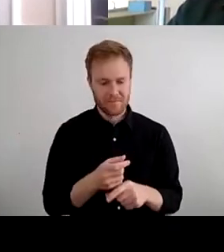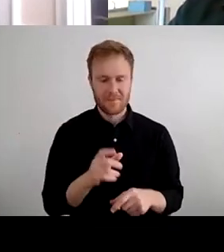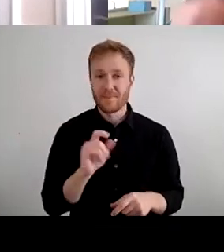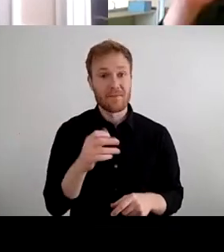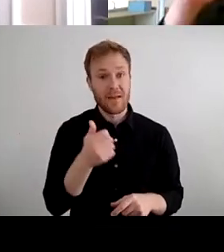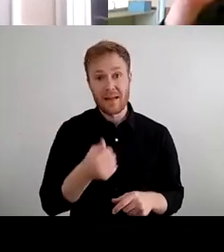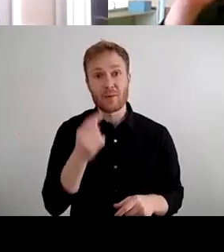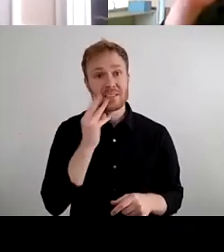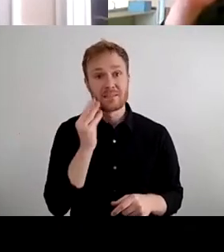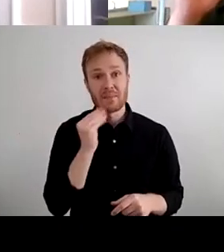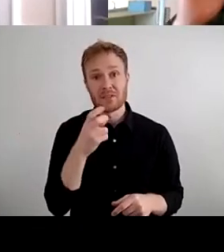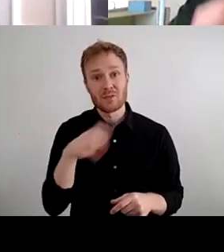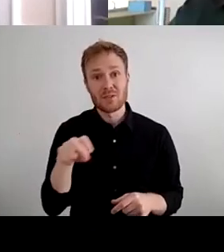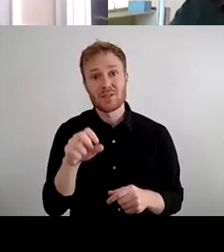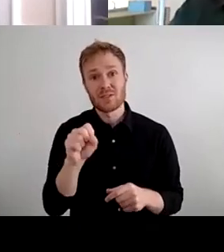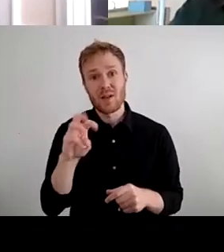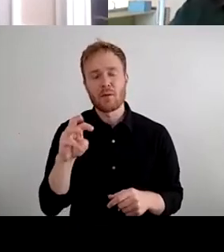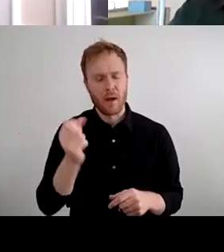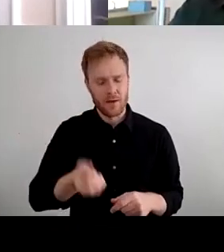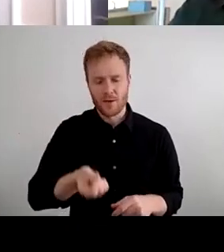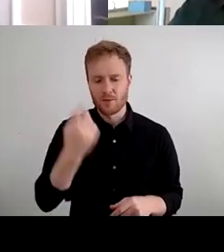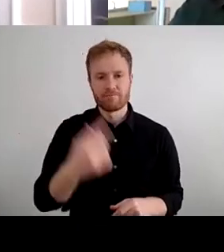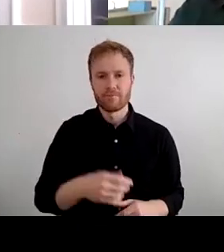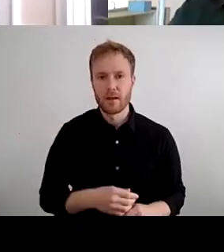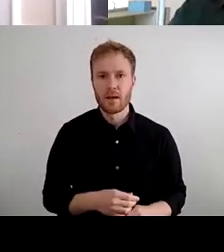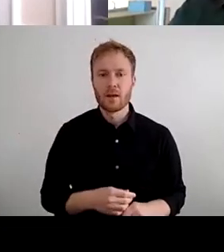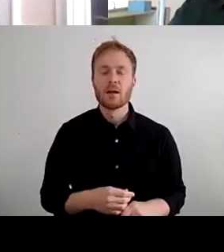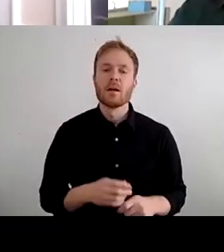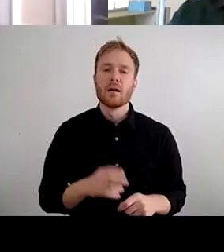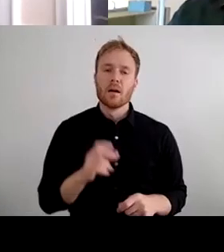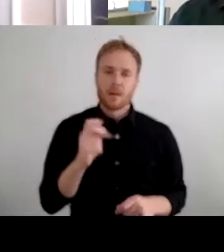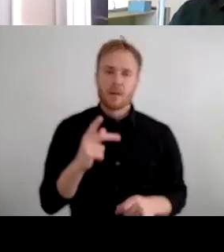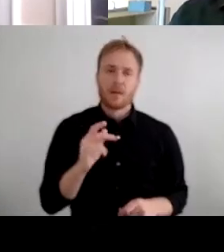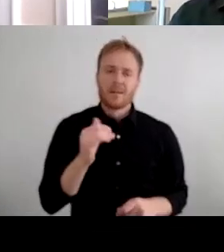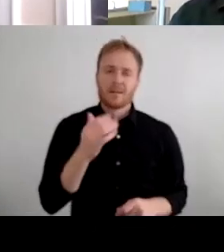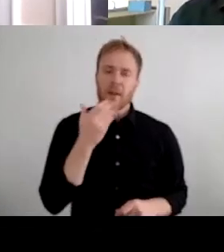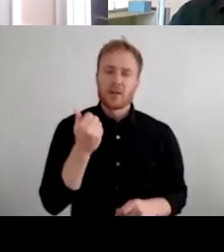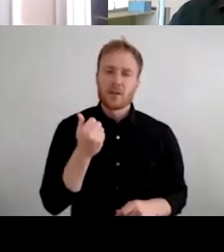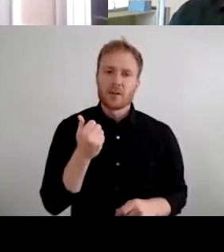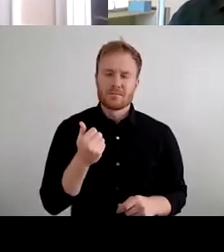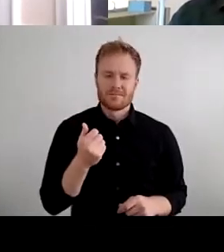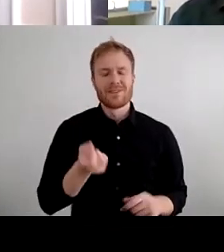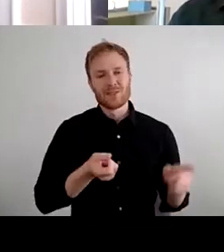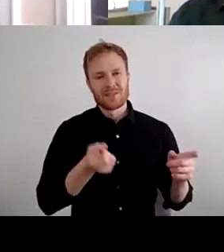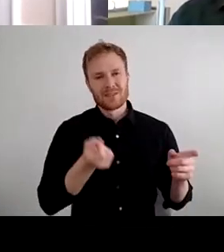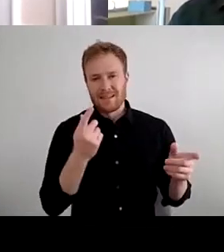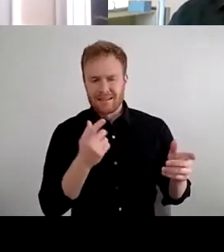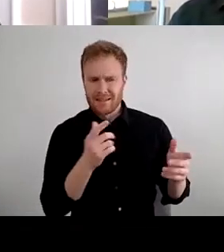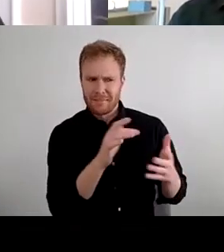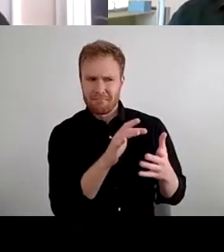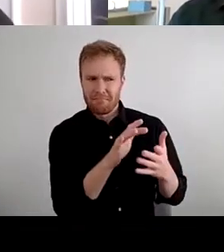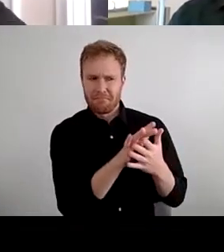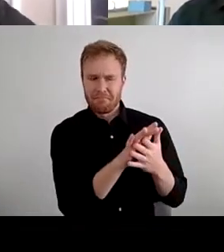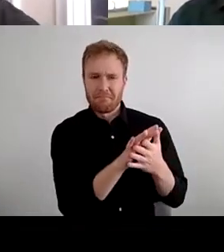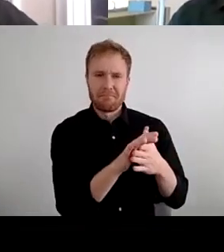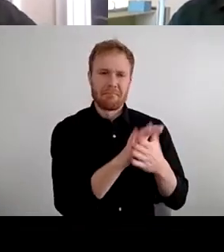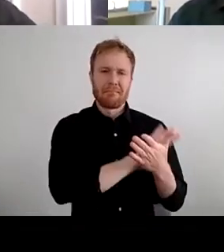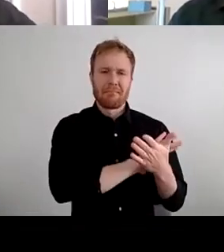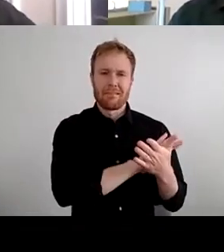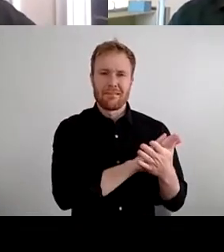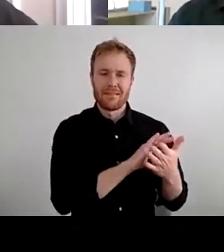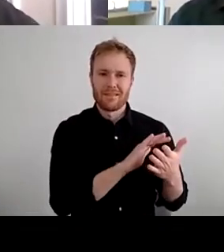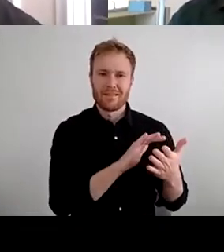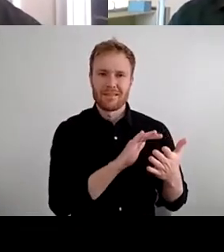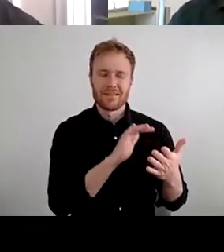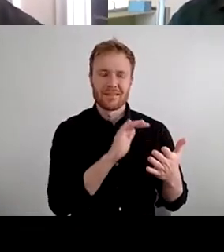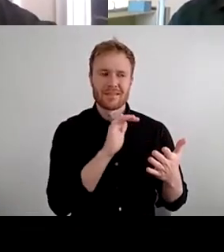so that gives me a lot better information. You can understand how it was really kind of looked non-competitive and